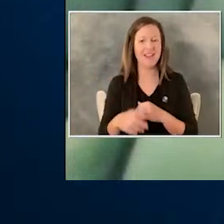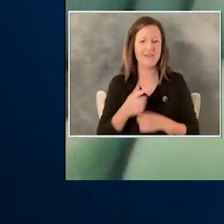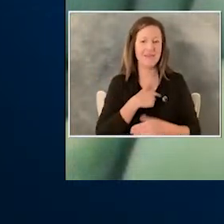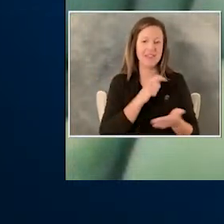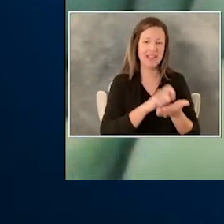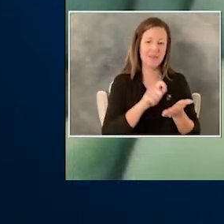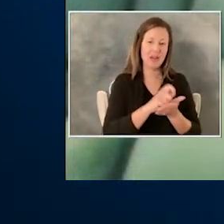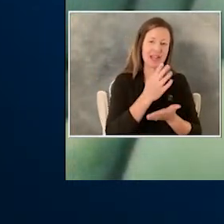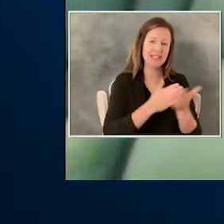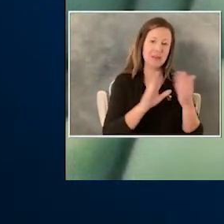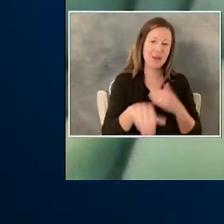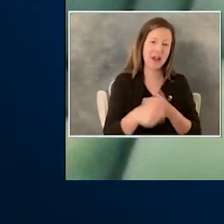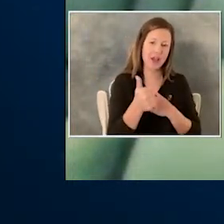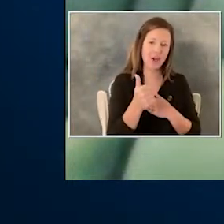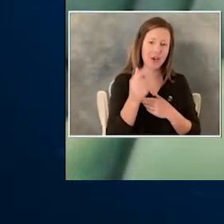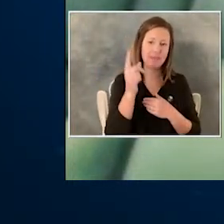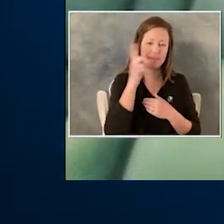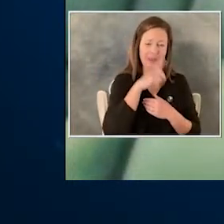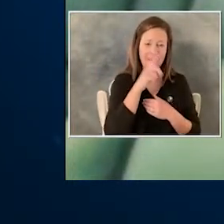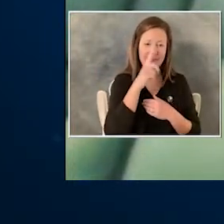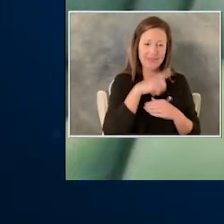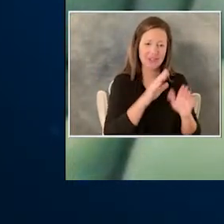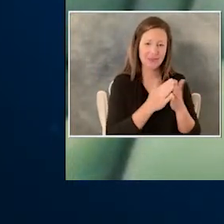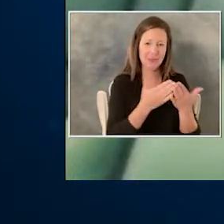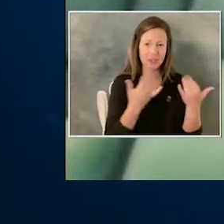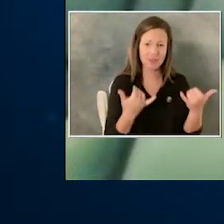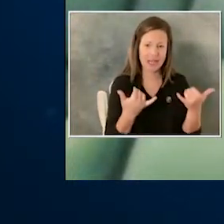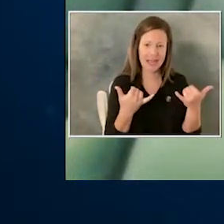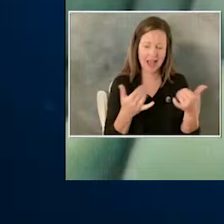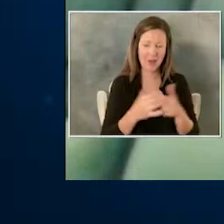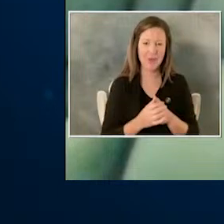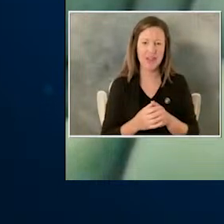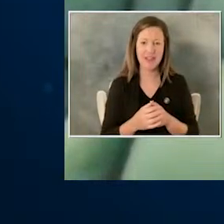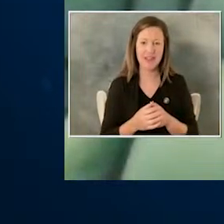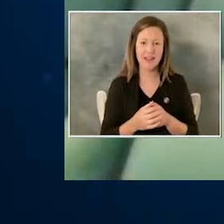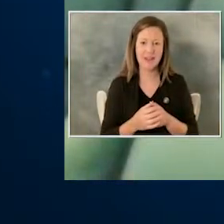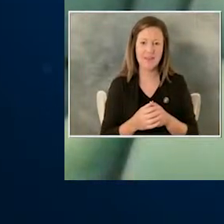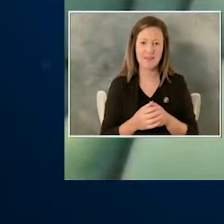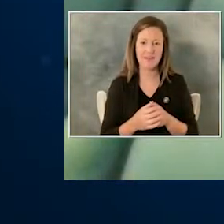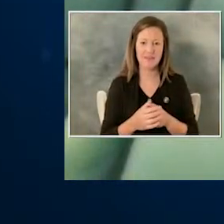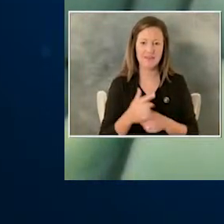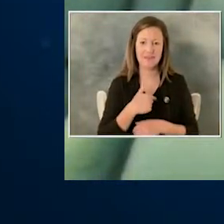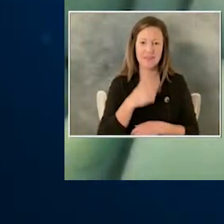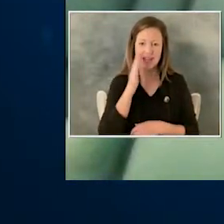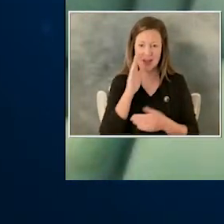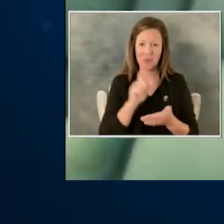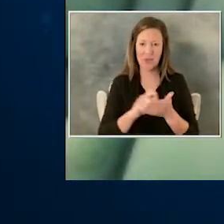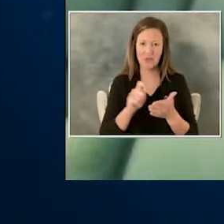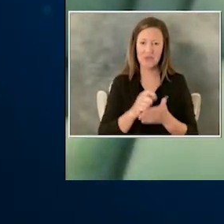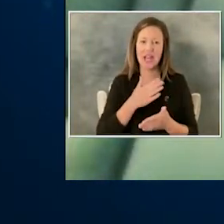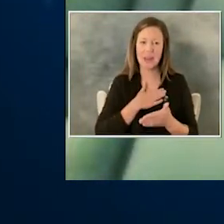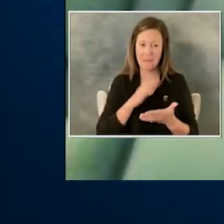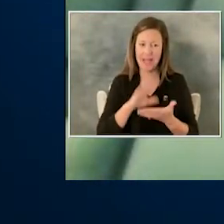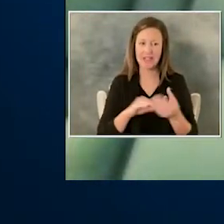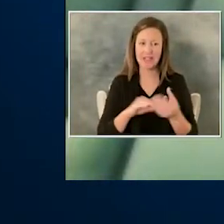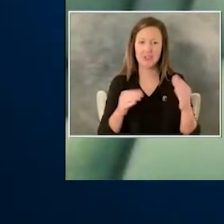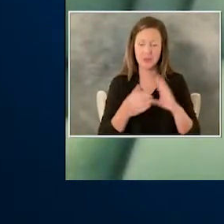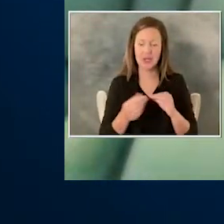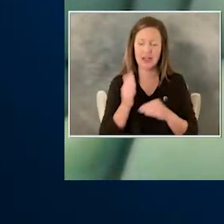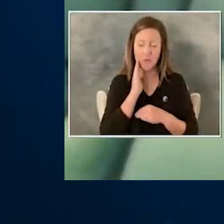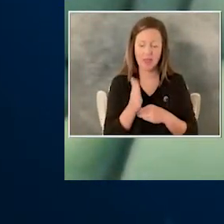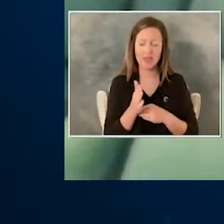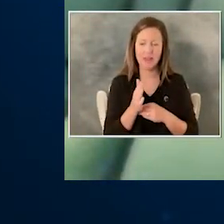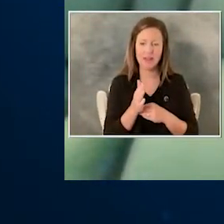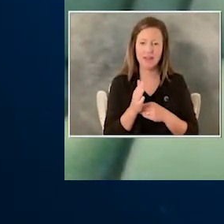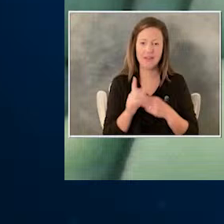other speculative fiction books right now, and I will write my story when